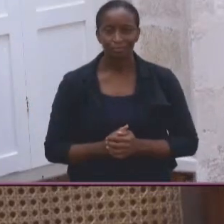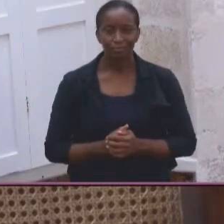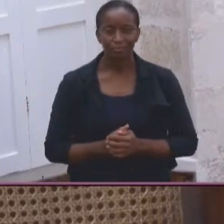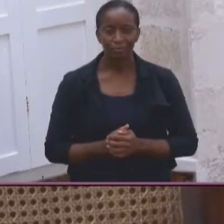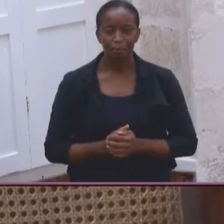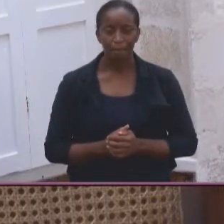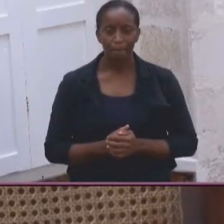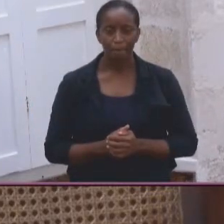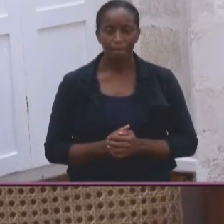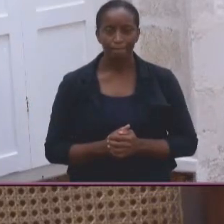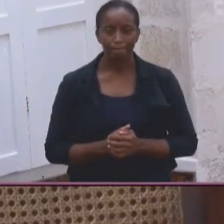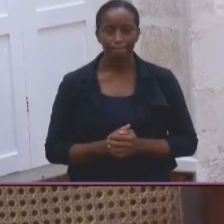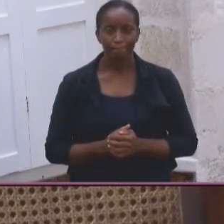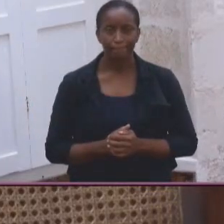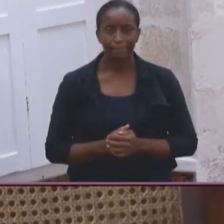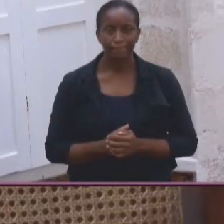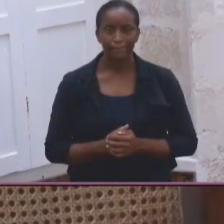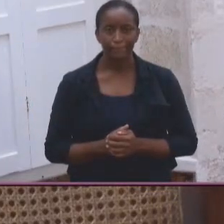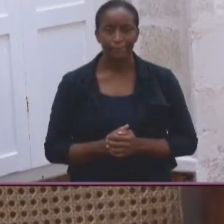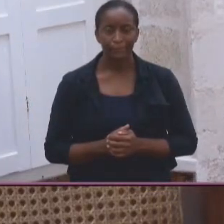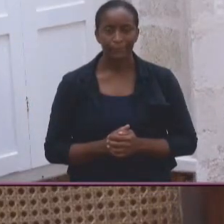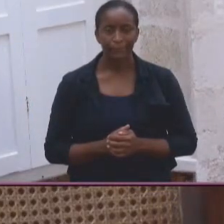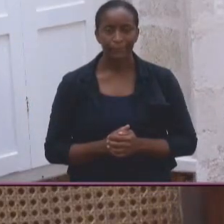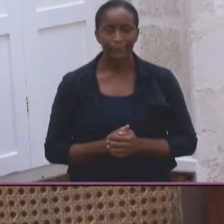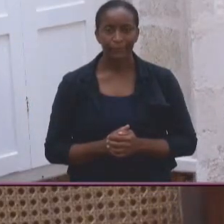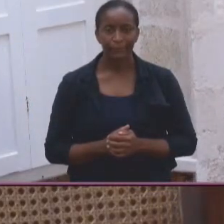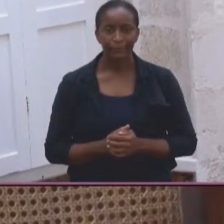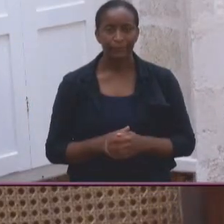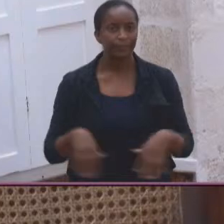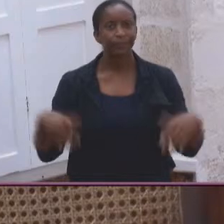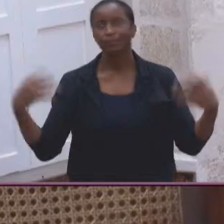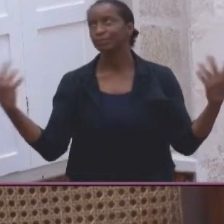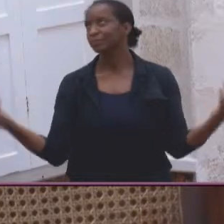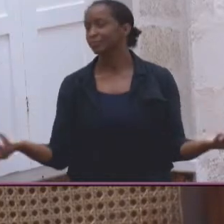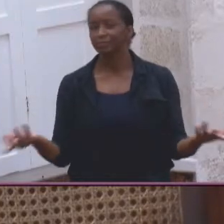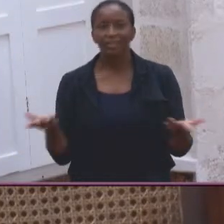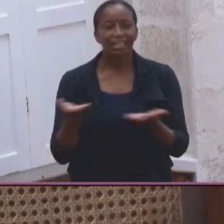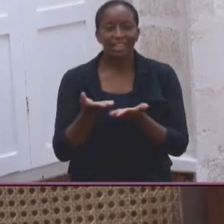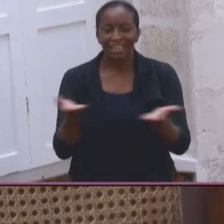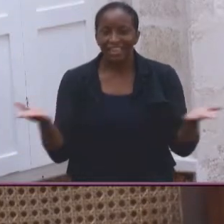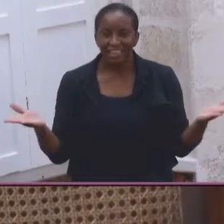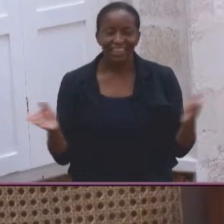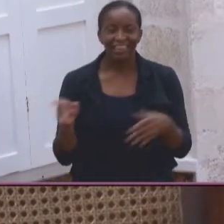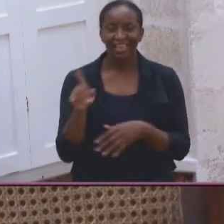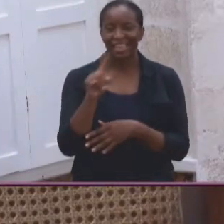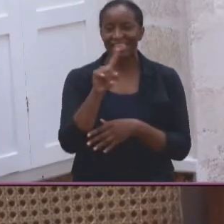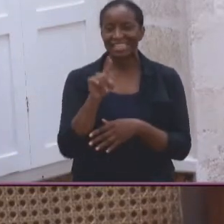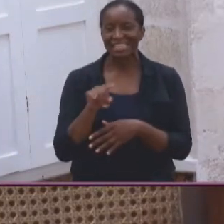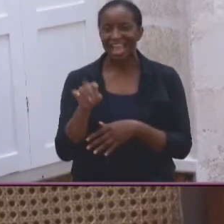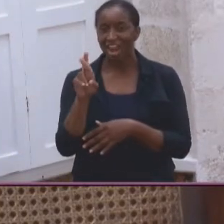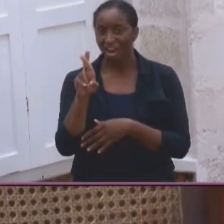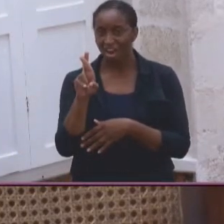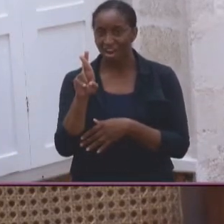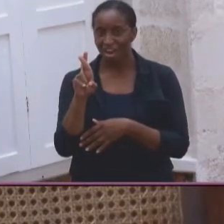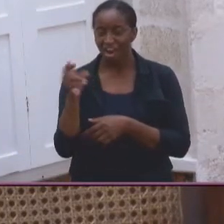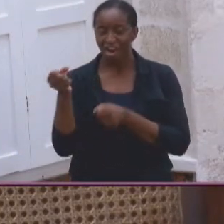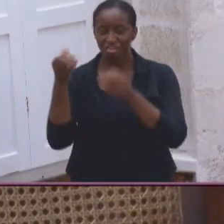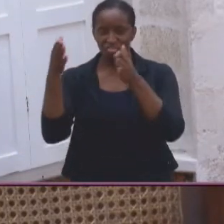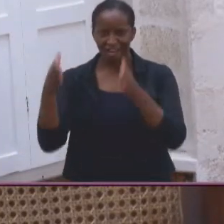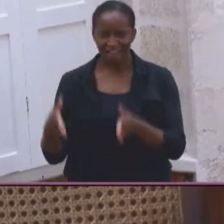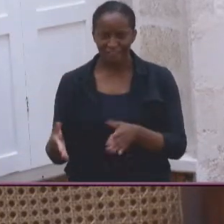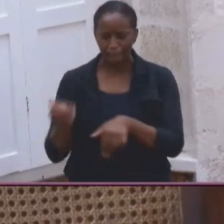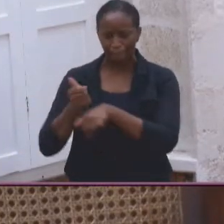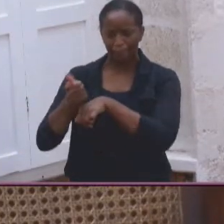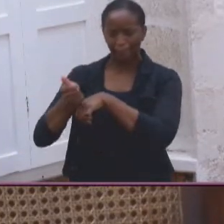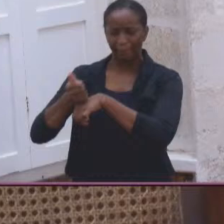times, sir, am I going to have to hear of 53 convictions of a ZR driver and he continues to drive, sir? That is indiscipline.